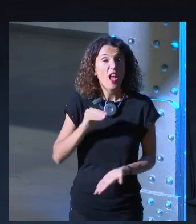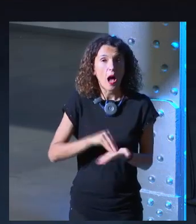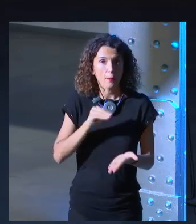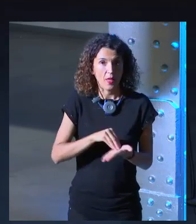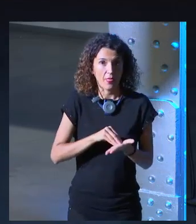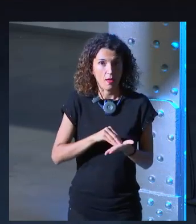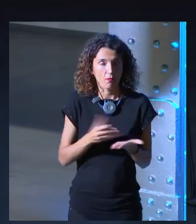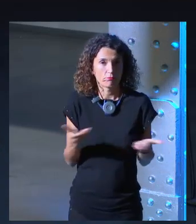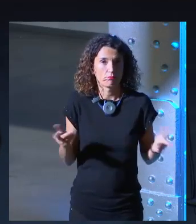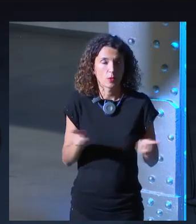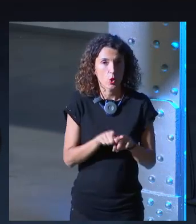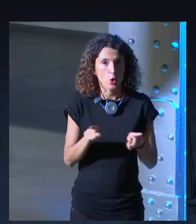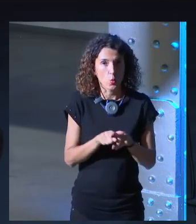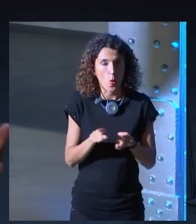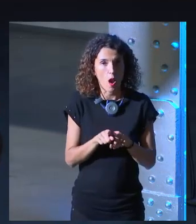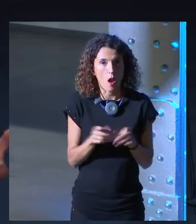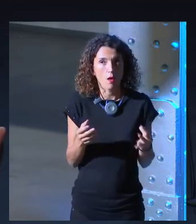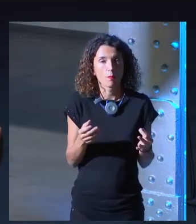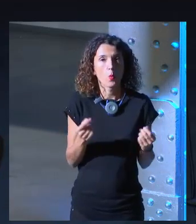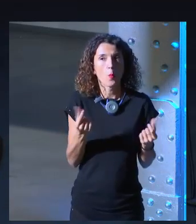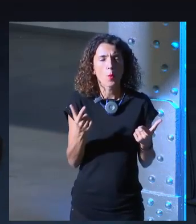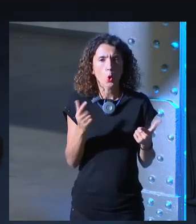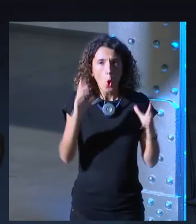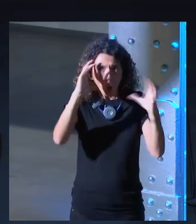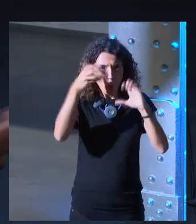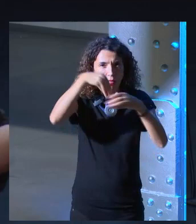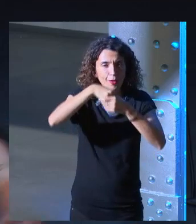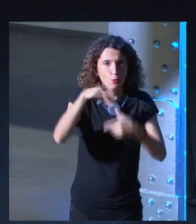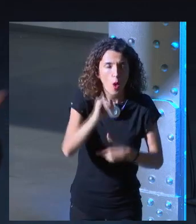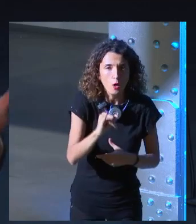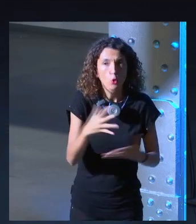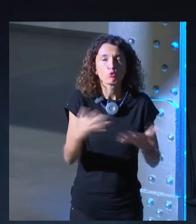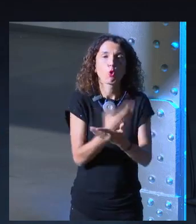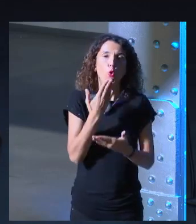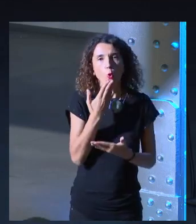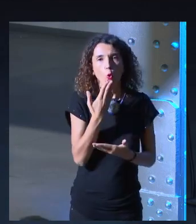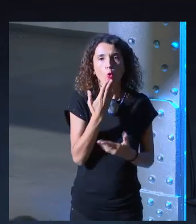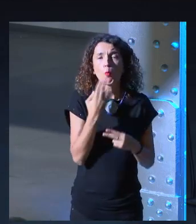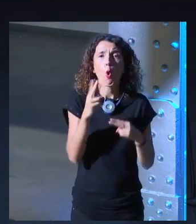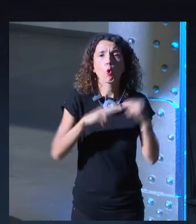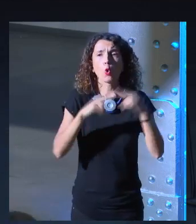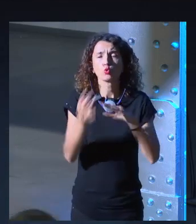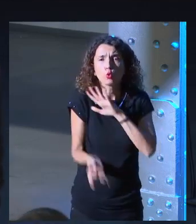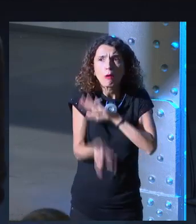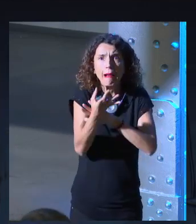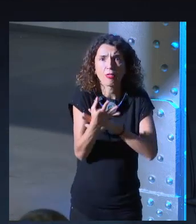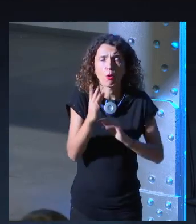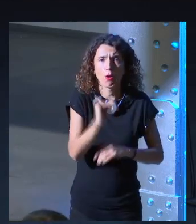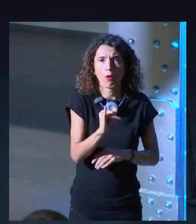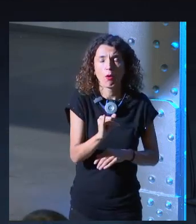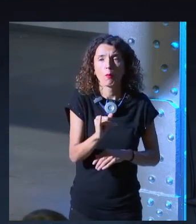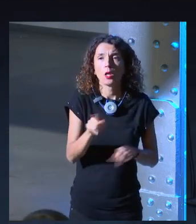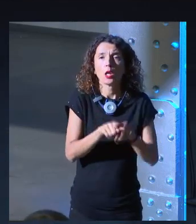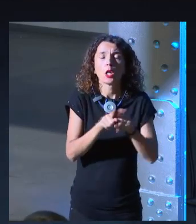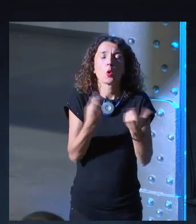crazy, or that it's even some sort of a construct. You know, of course I'm not in a gospel tent shouting for Jesus, but